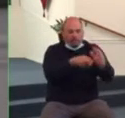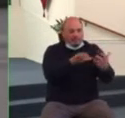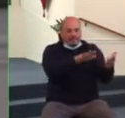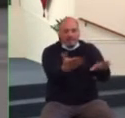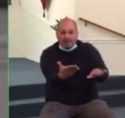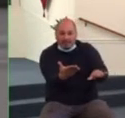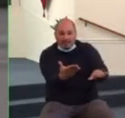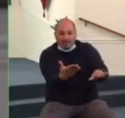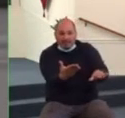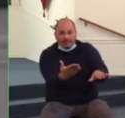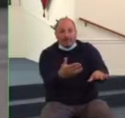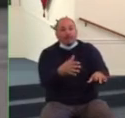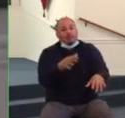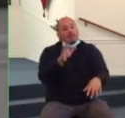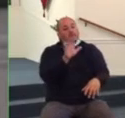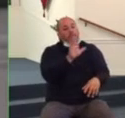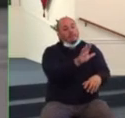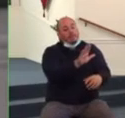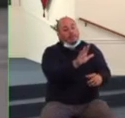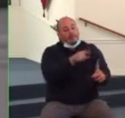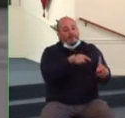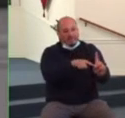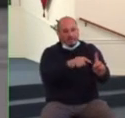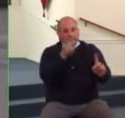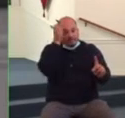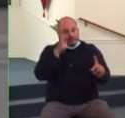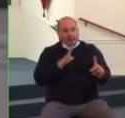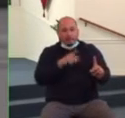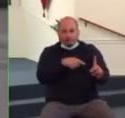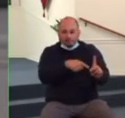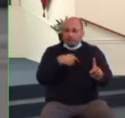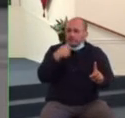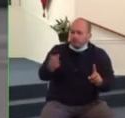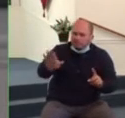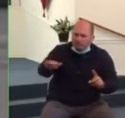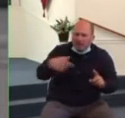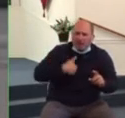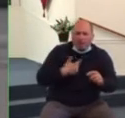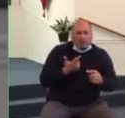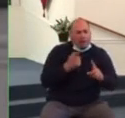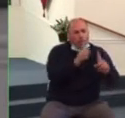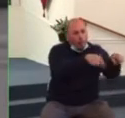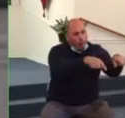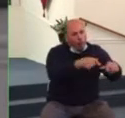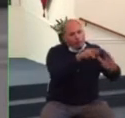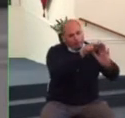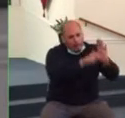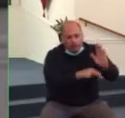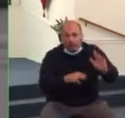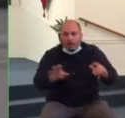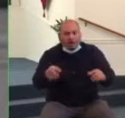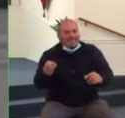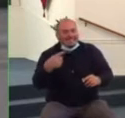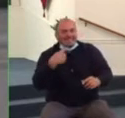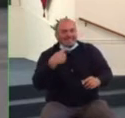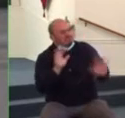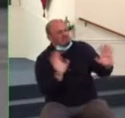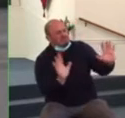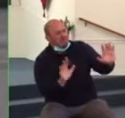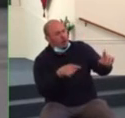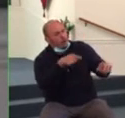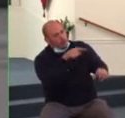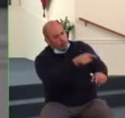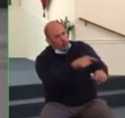own dead, but you go and proclaim the kingdom of God. Nothing, not even family, can come